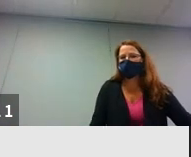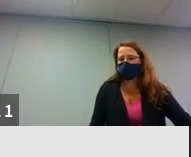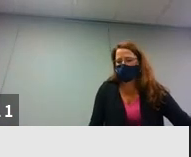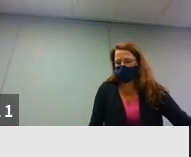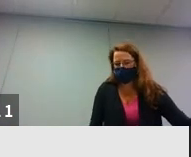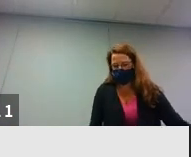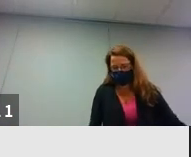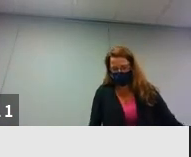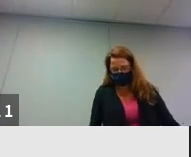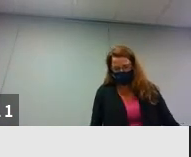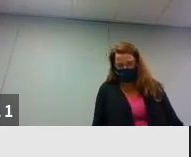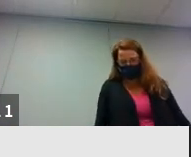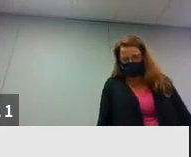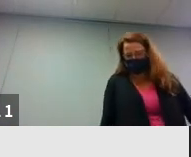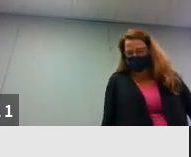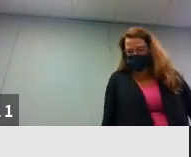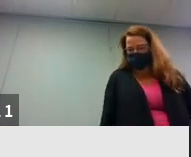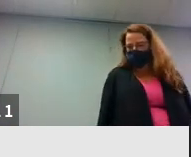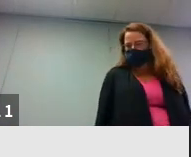to did Debbie? it, Okay, she's done it.